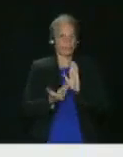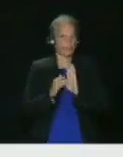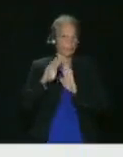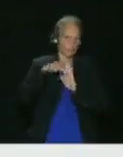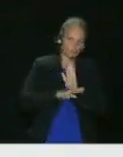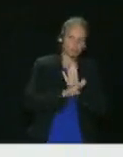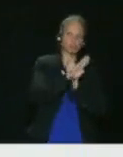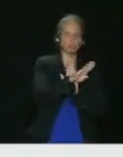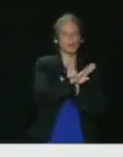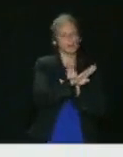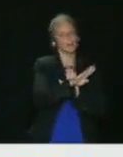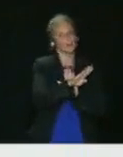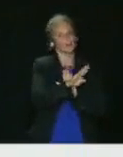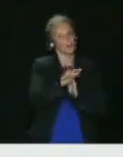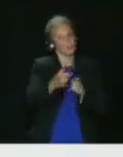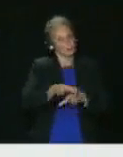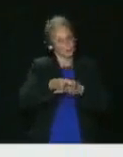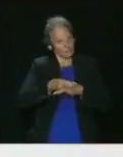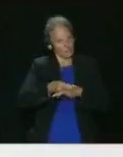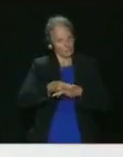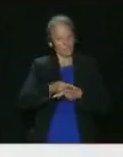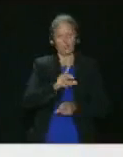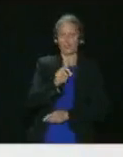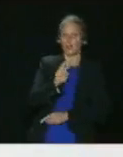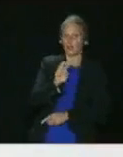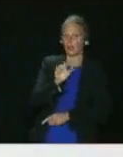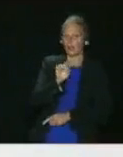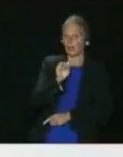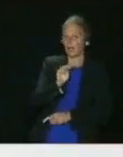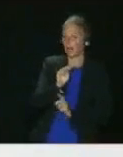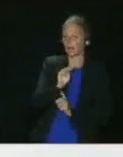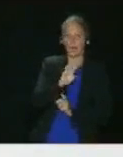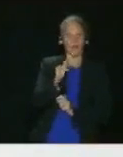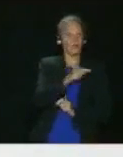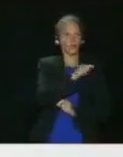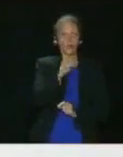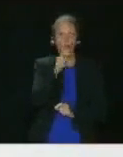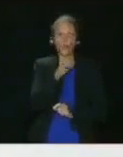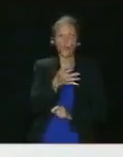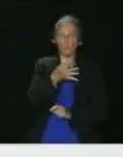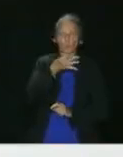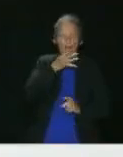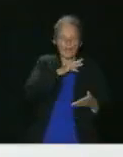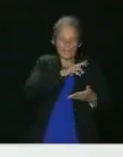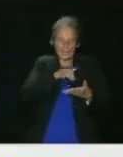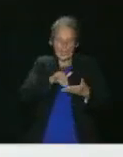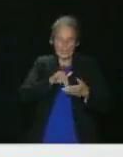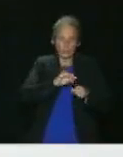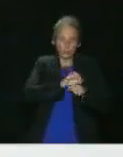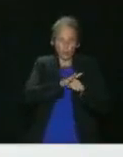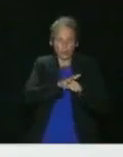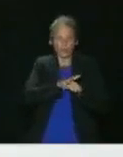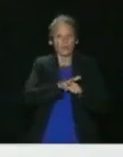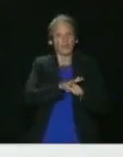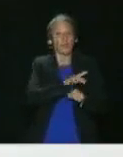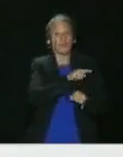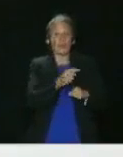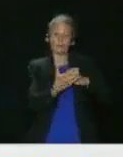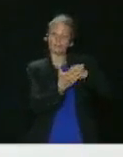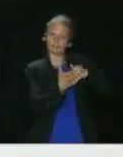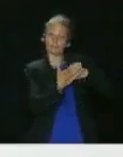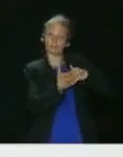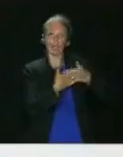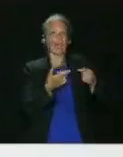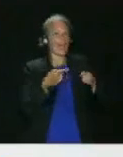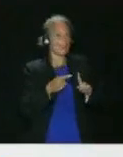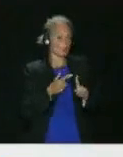What we also know from Dr. Tan and every other expert on COVID-19 is that although two doses